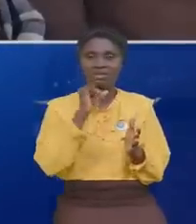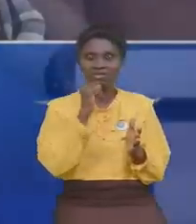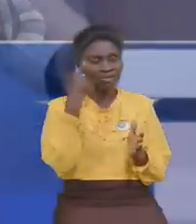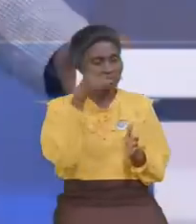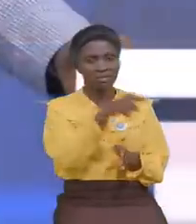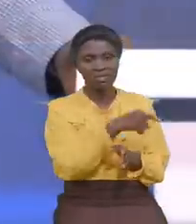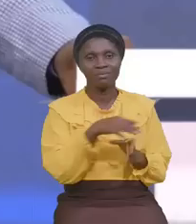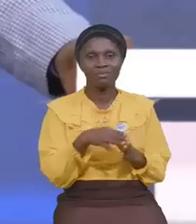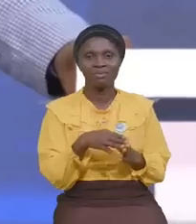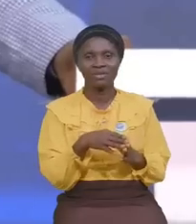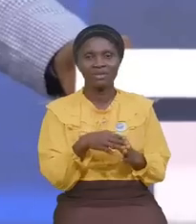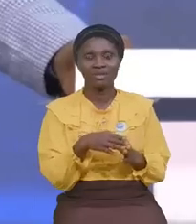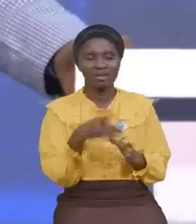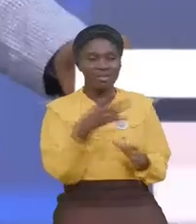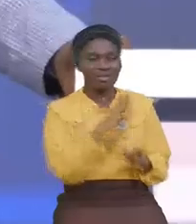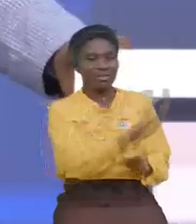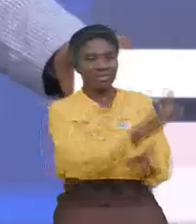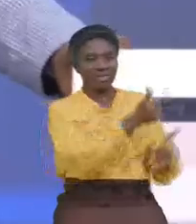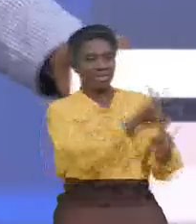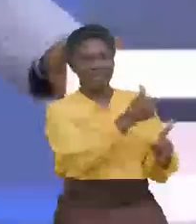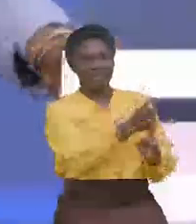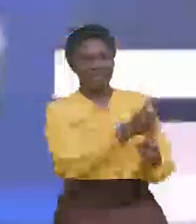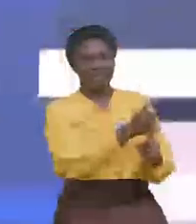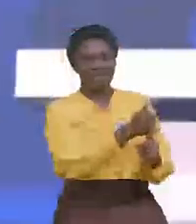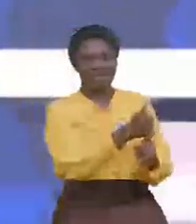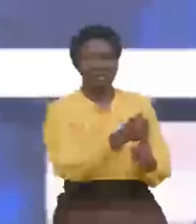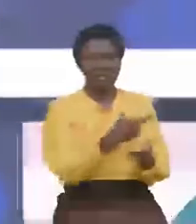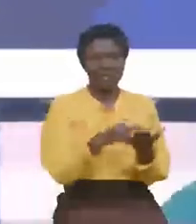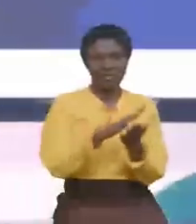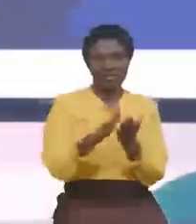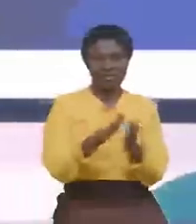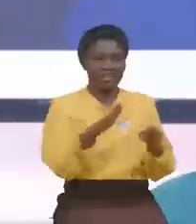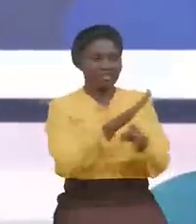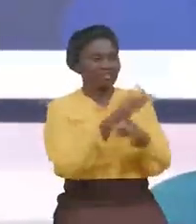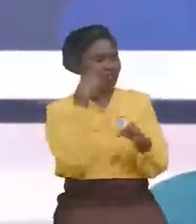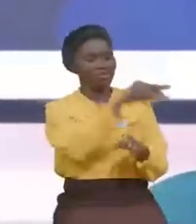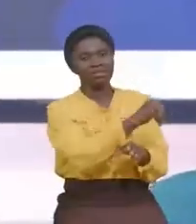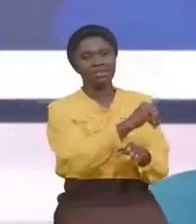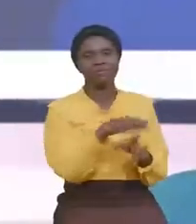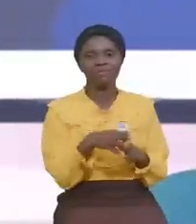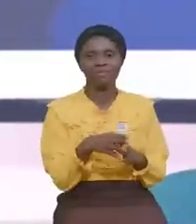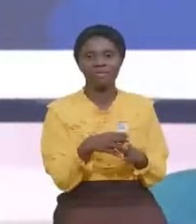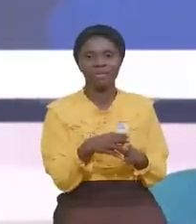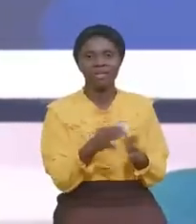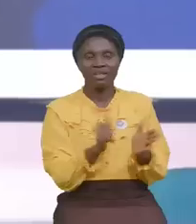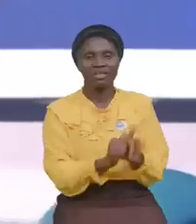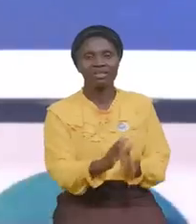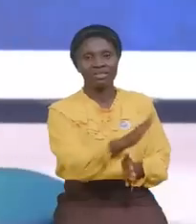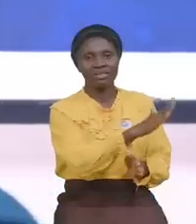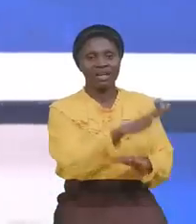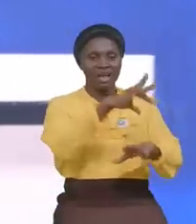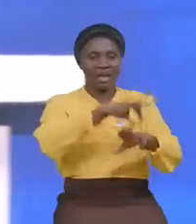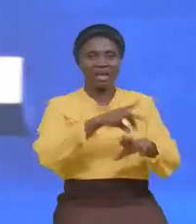The self-righteousness is enough for them. Their ordinary earthly life enough